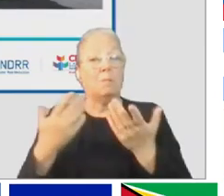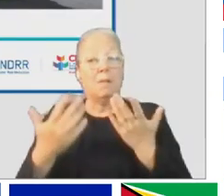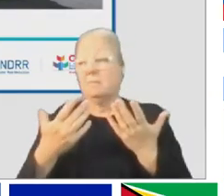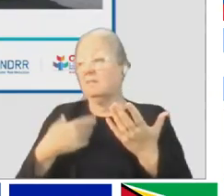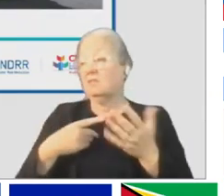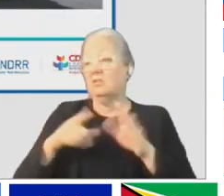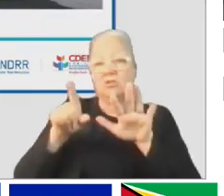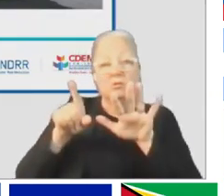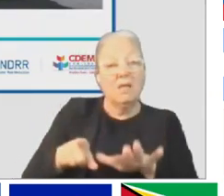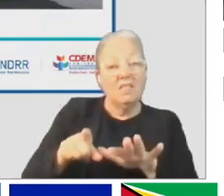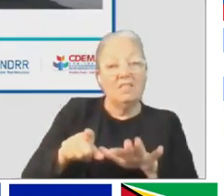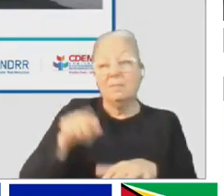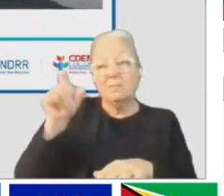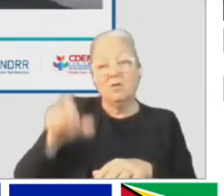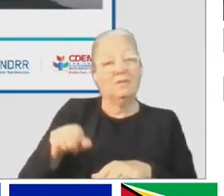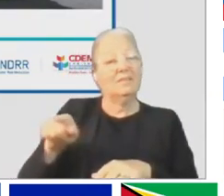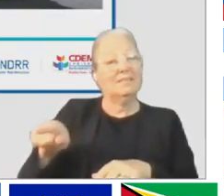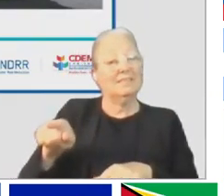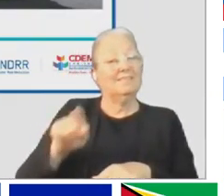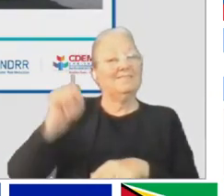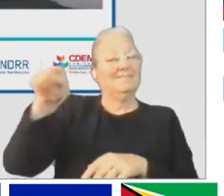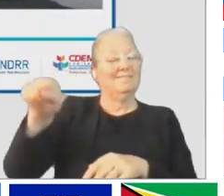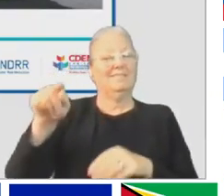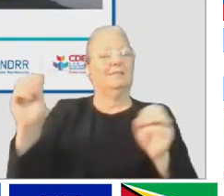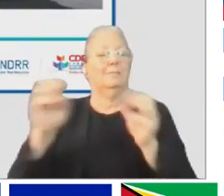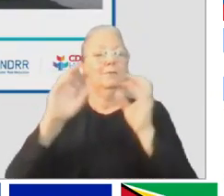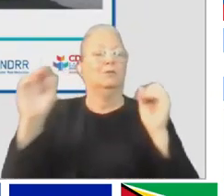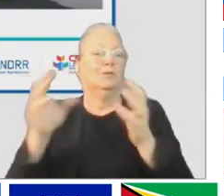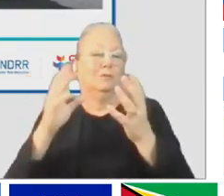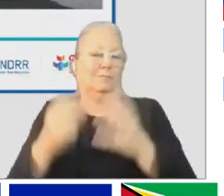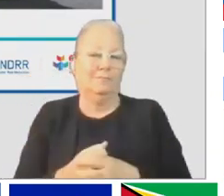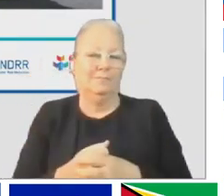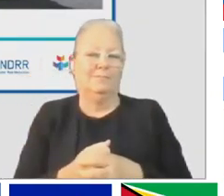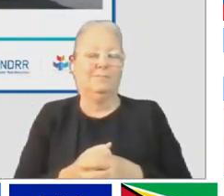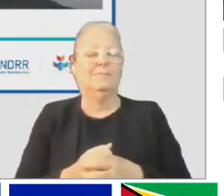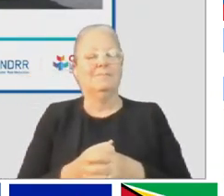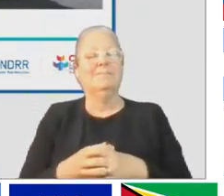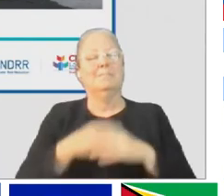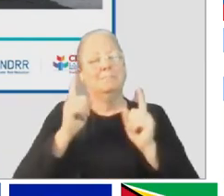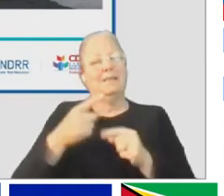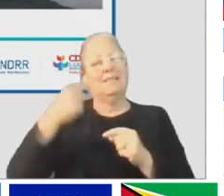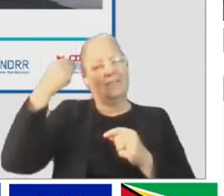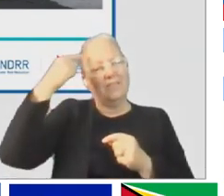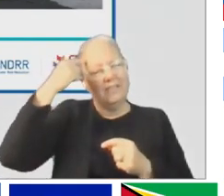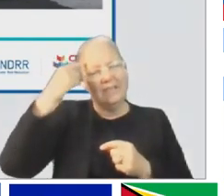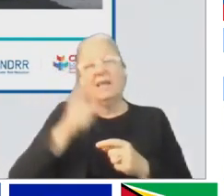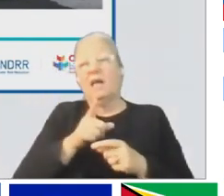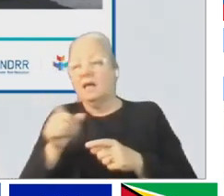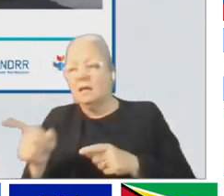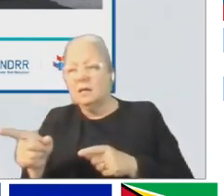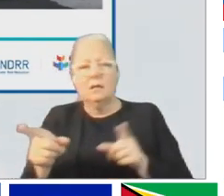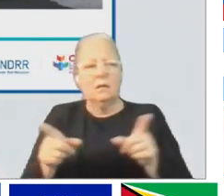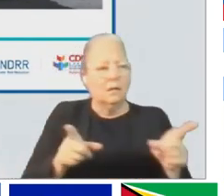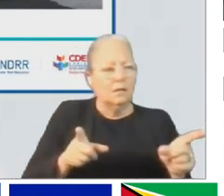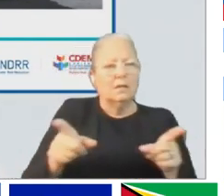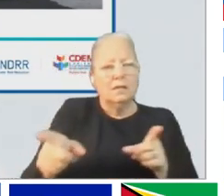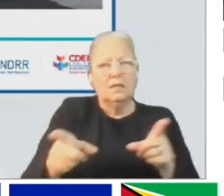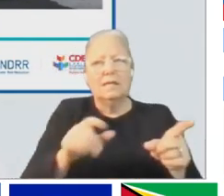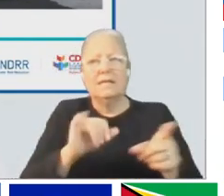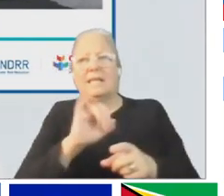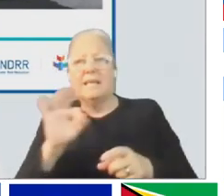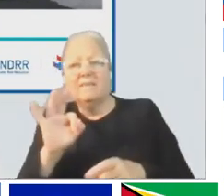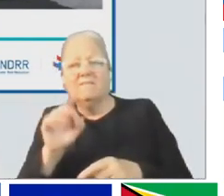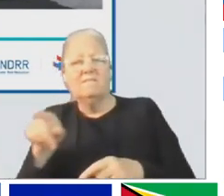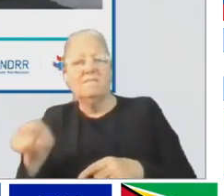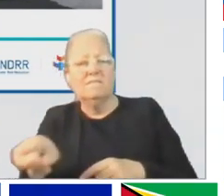persons in the emergency shelters. So we'd have to look at these multiple scenarios, contexts, and how we are going to